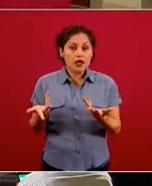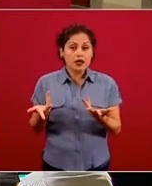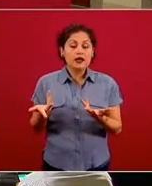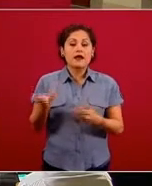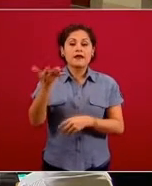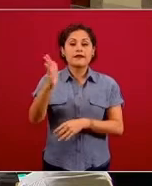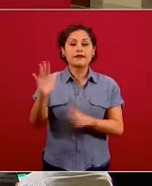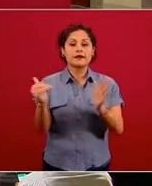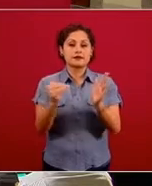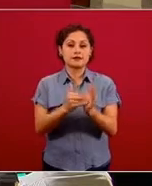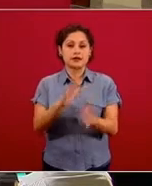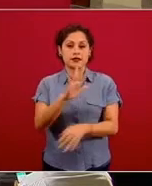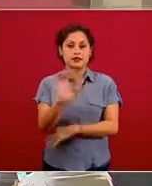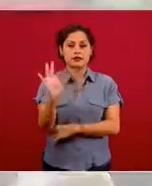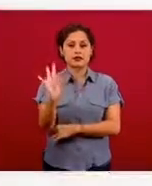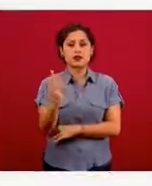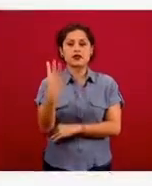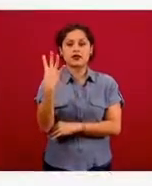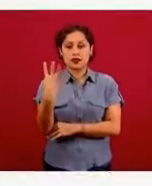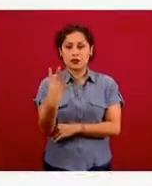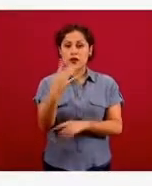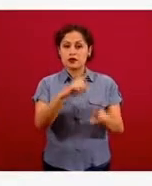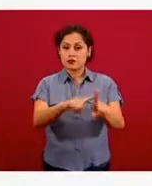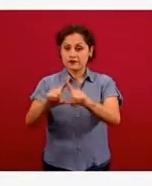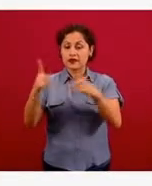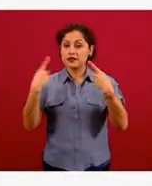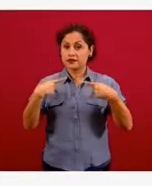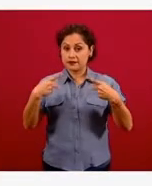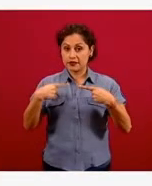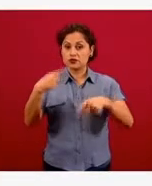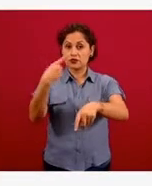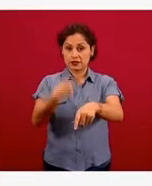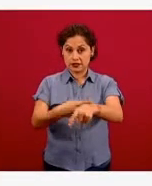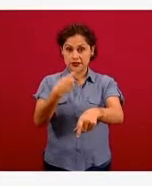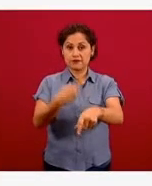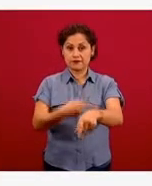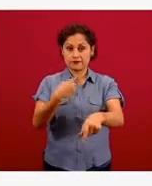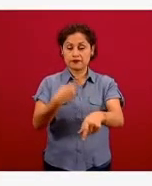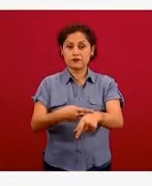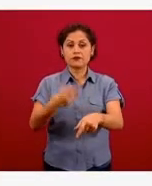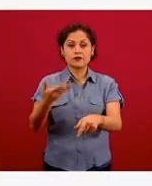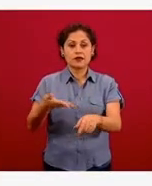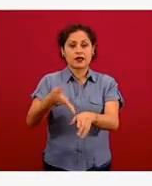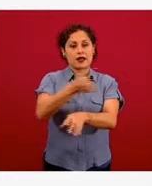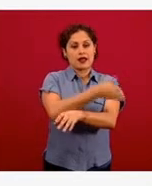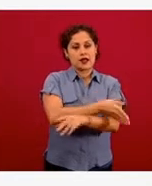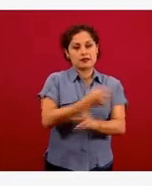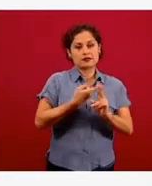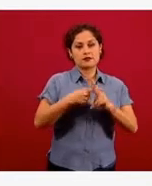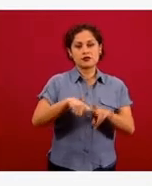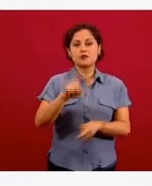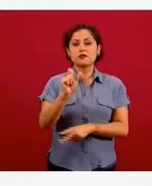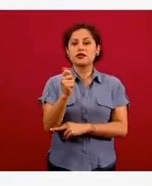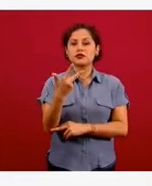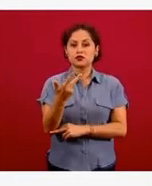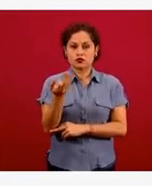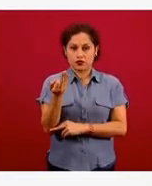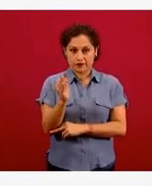calculated from the very beginning of the pandemic in Mexico, we have accumulated